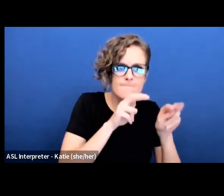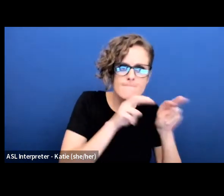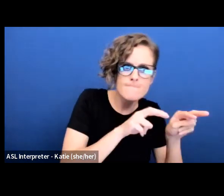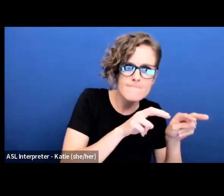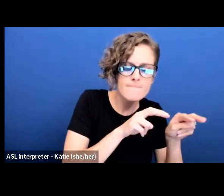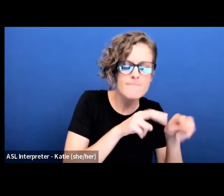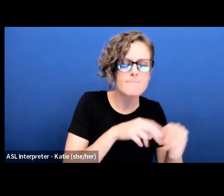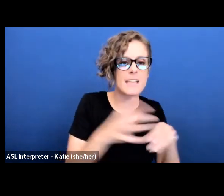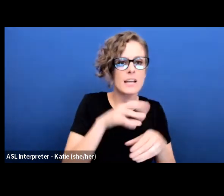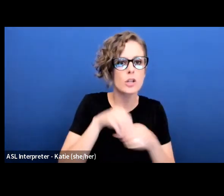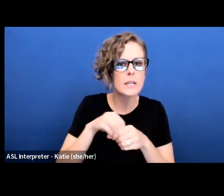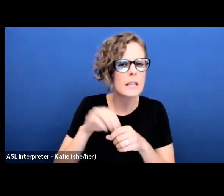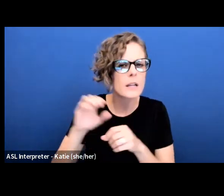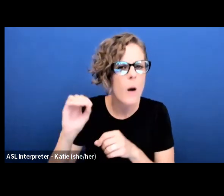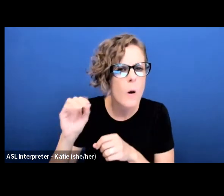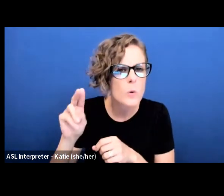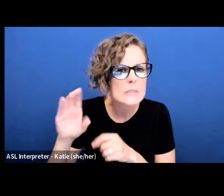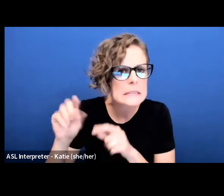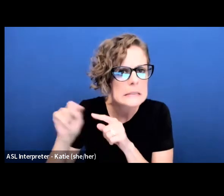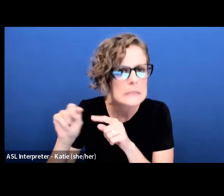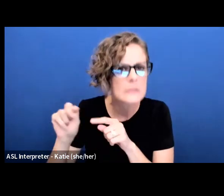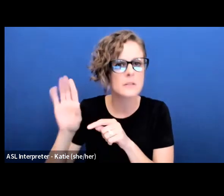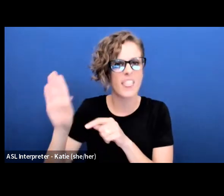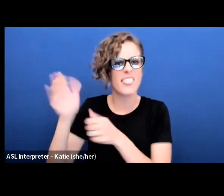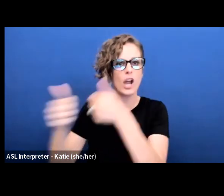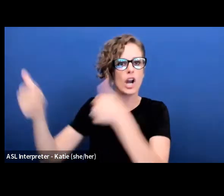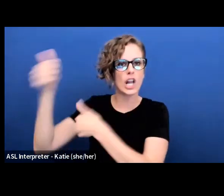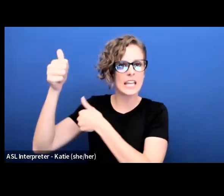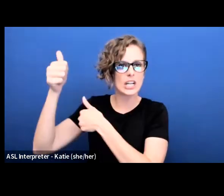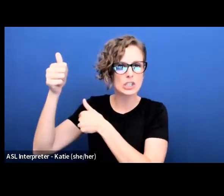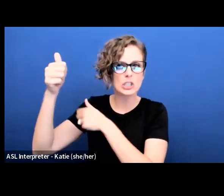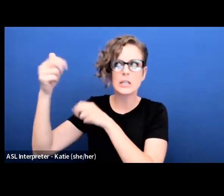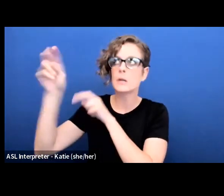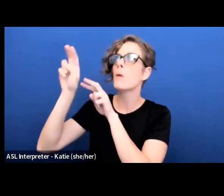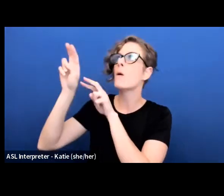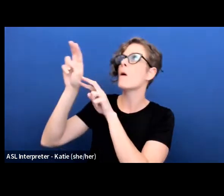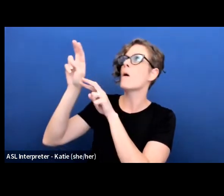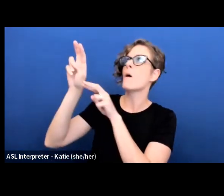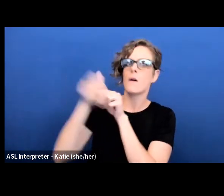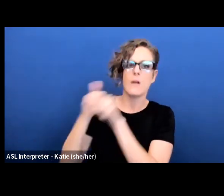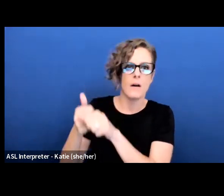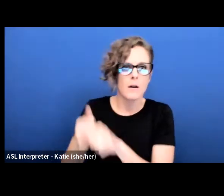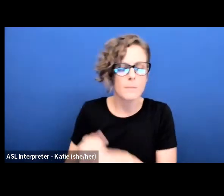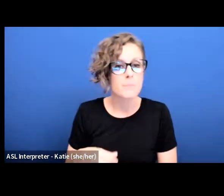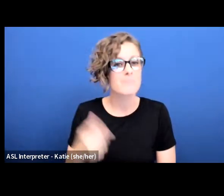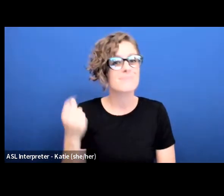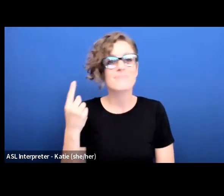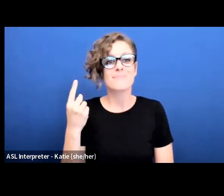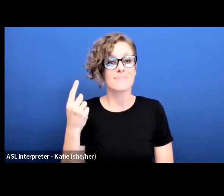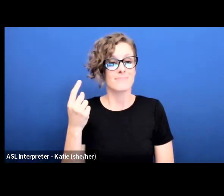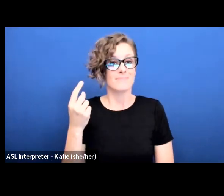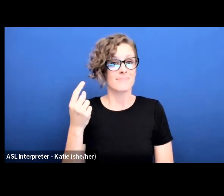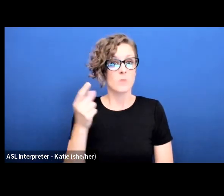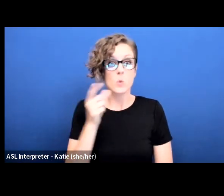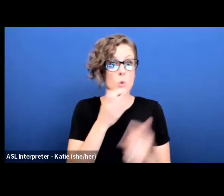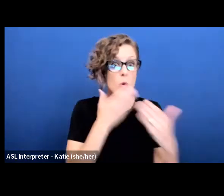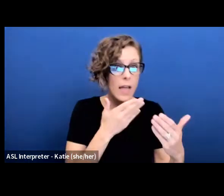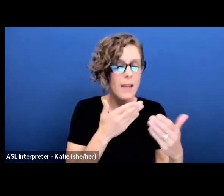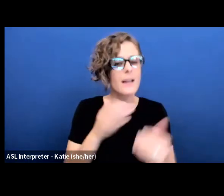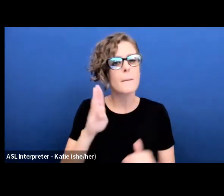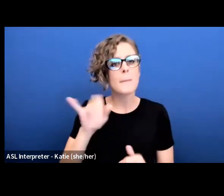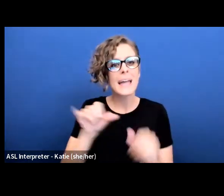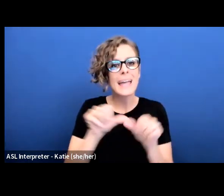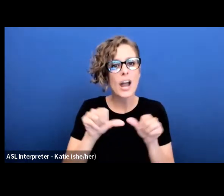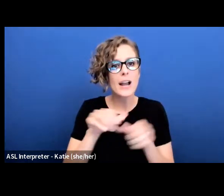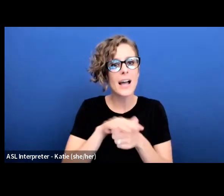thousands of lives has that saved? And I think part of the power of it was the Bay Area counties all getting together and saying the same